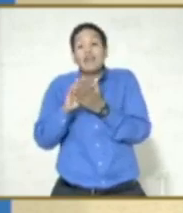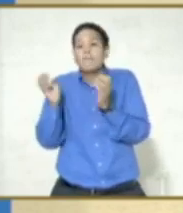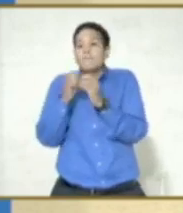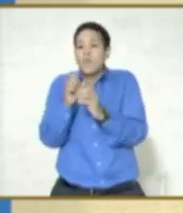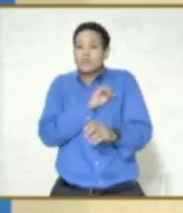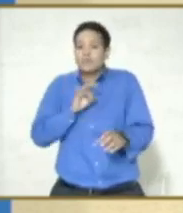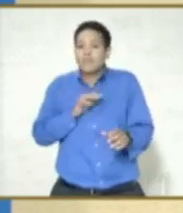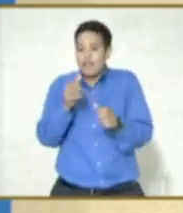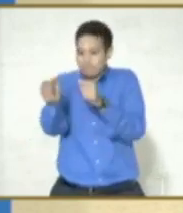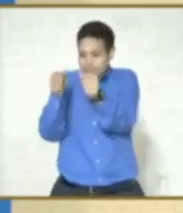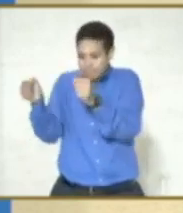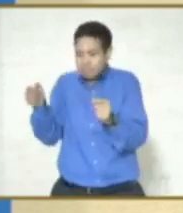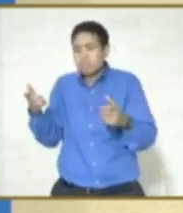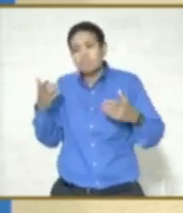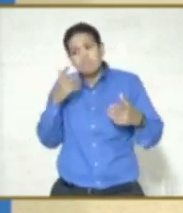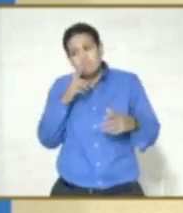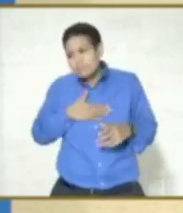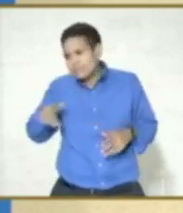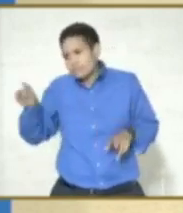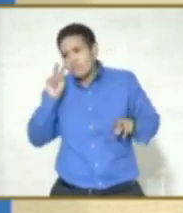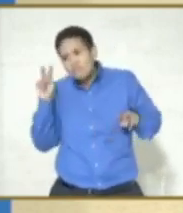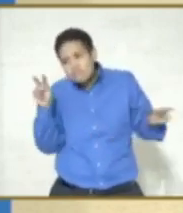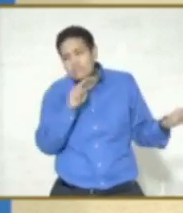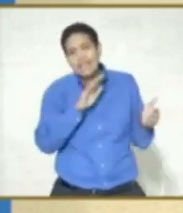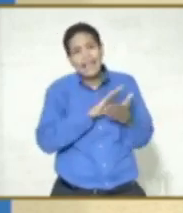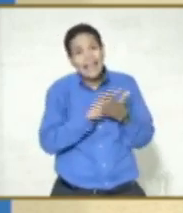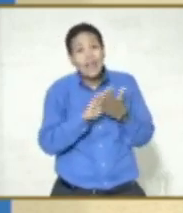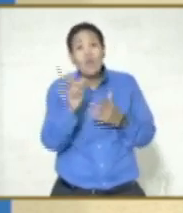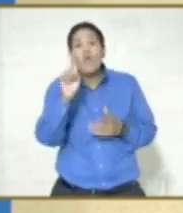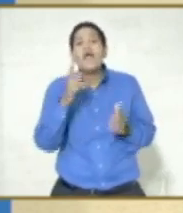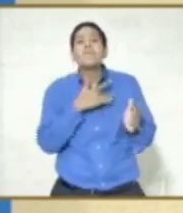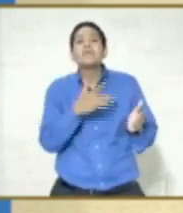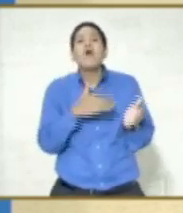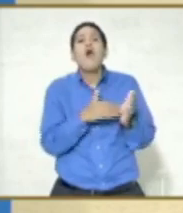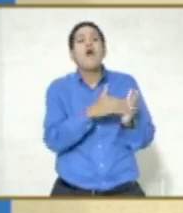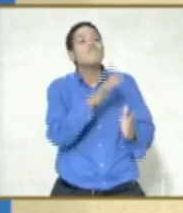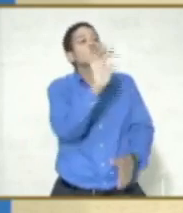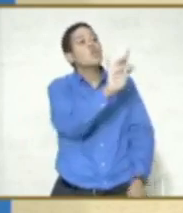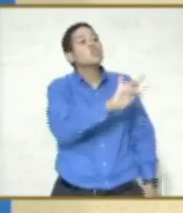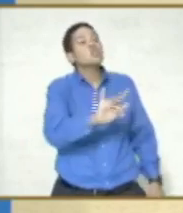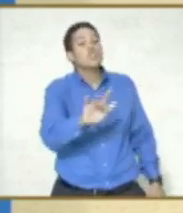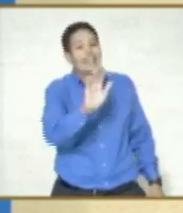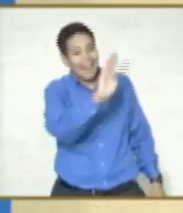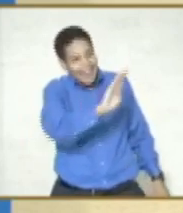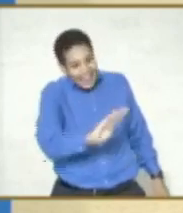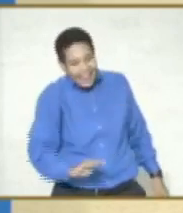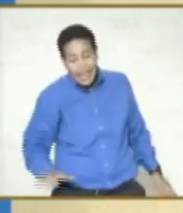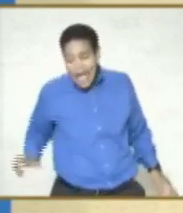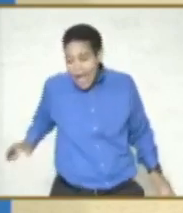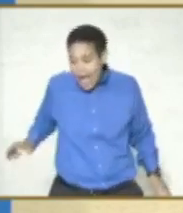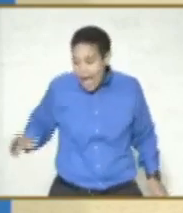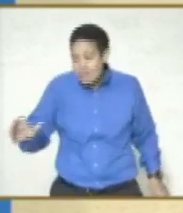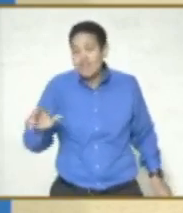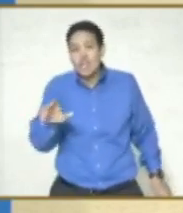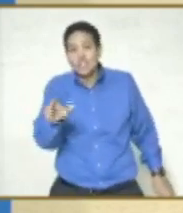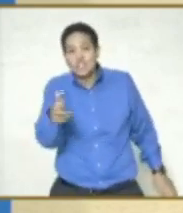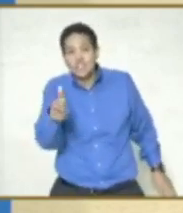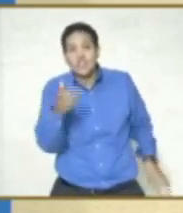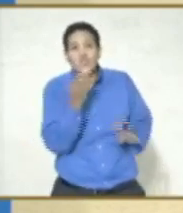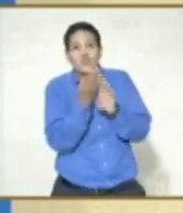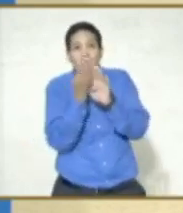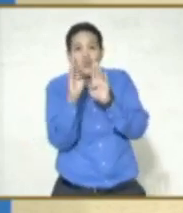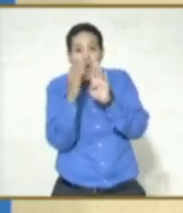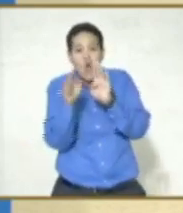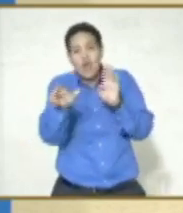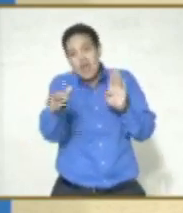our infirmaries to ensure that the frequently touched surfaces are cleaned, handrails, doorknobs, etc. And